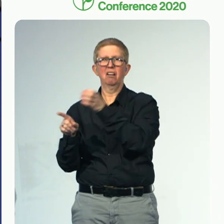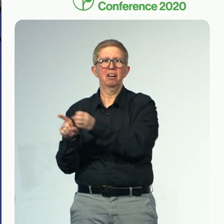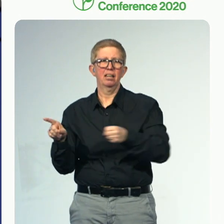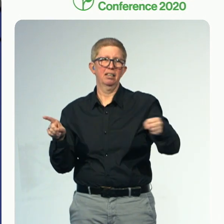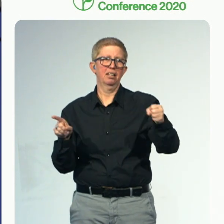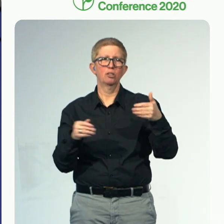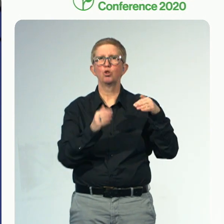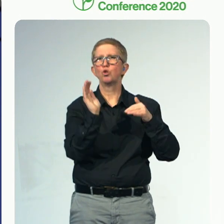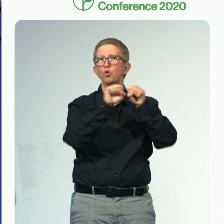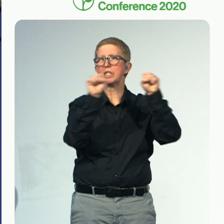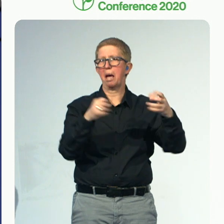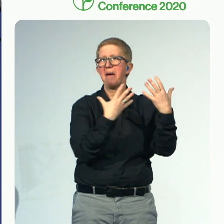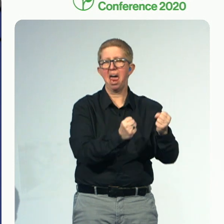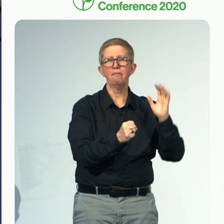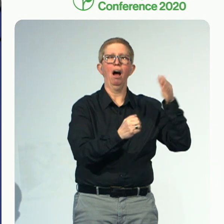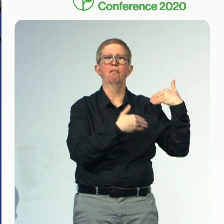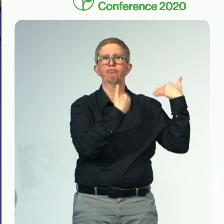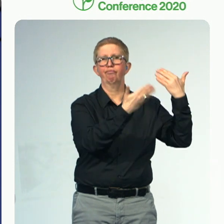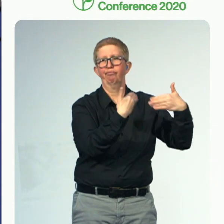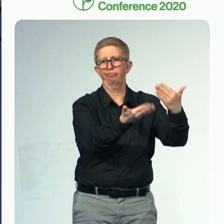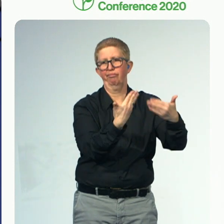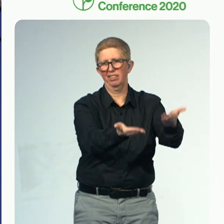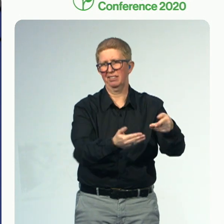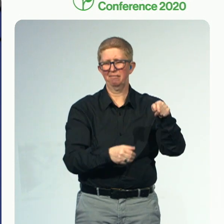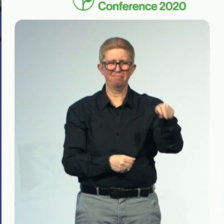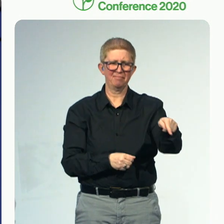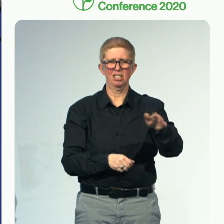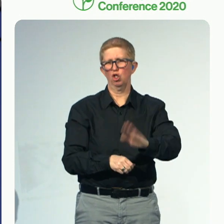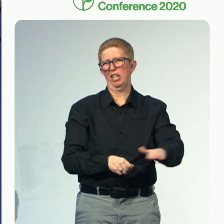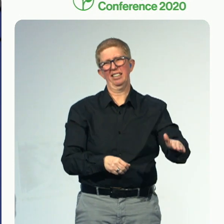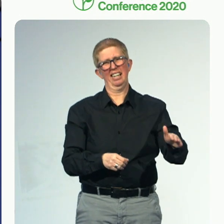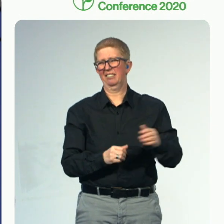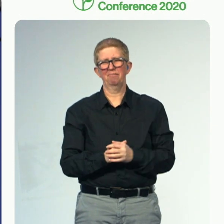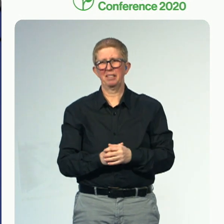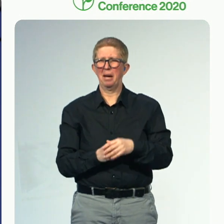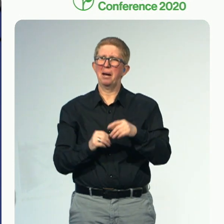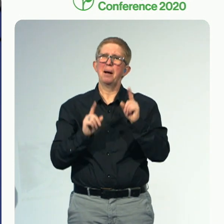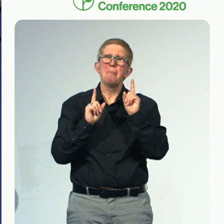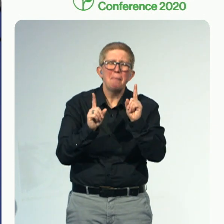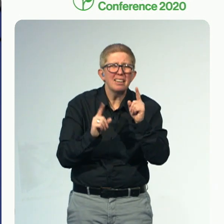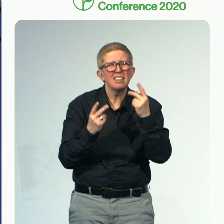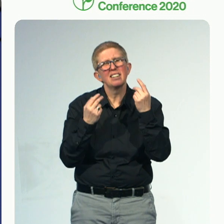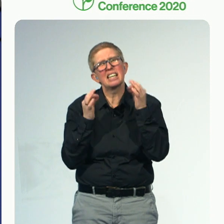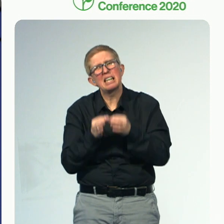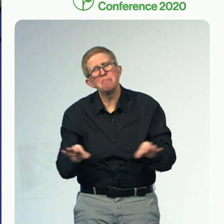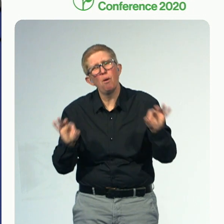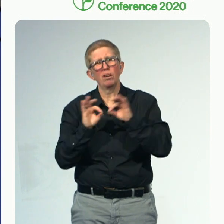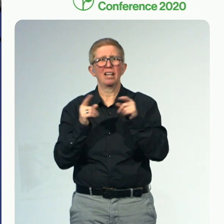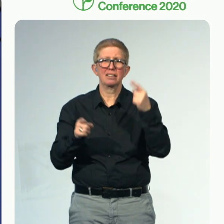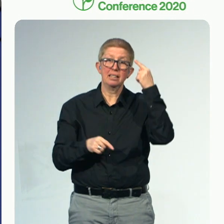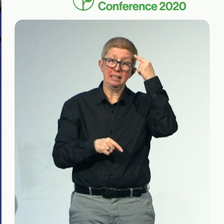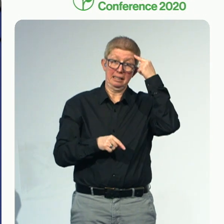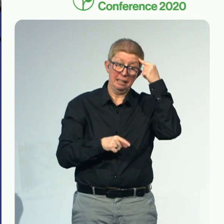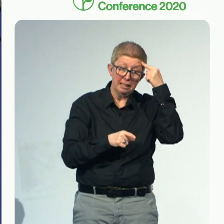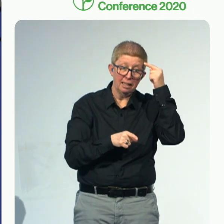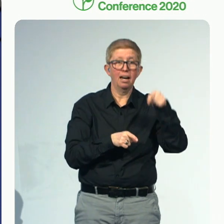what we do, we need to ask ourselves, how can we include this person? How can we make this happen? Rather than, can we? And find that no